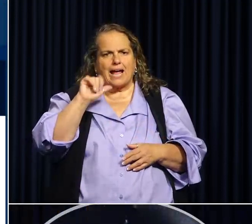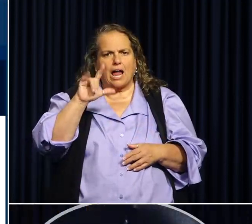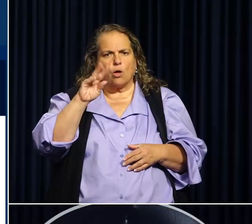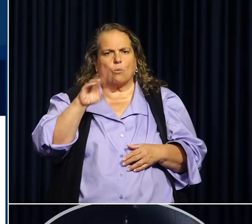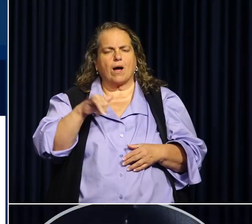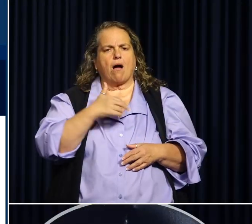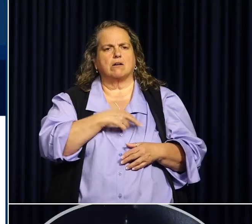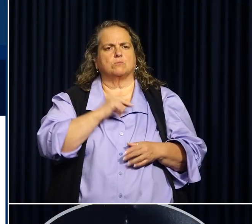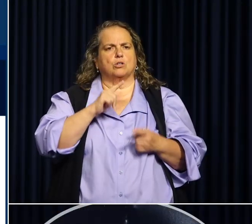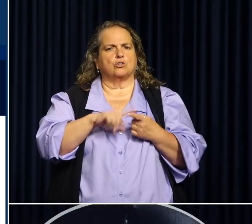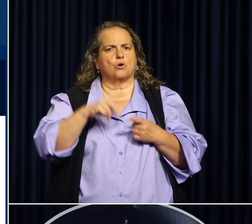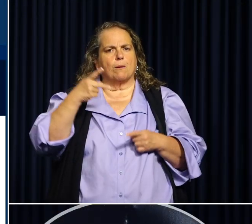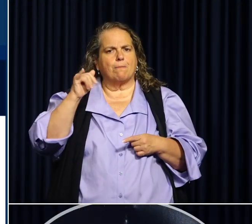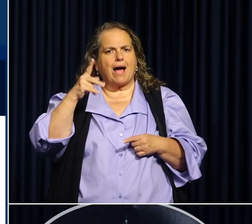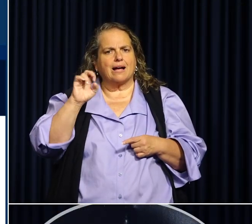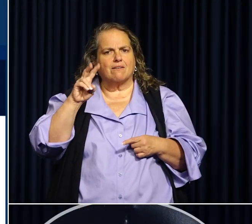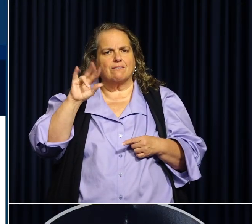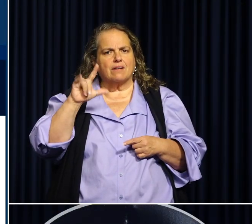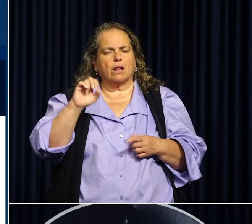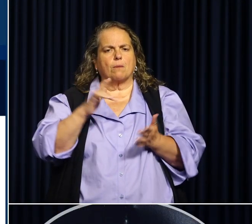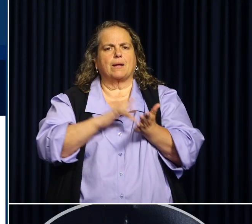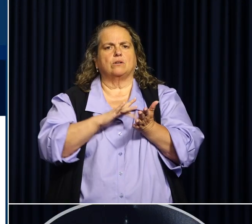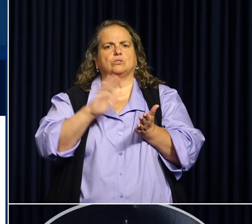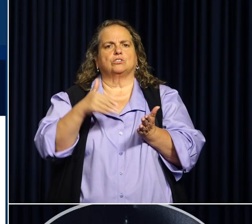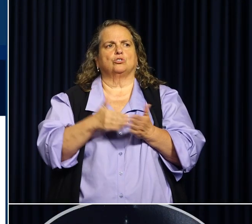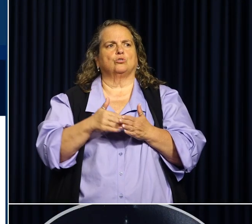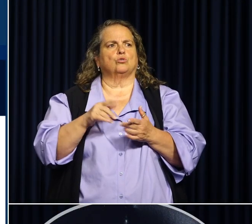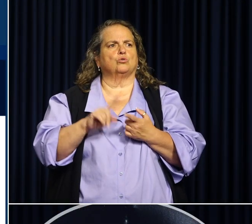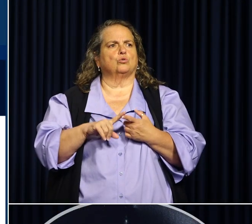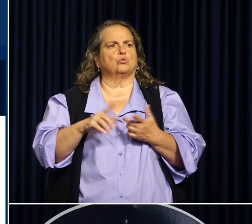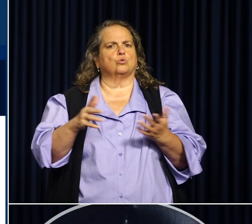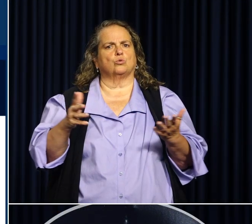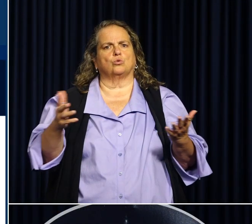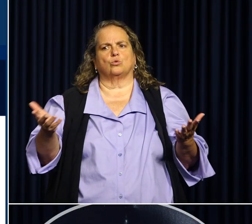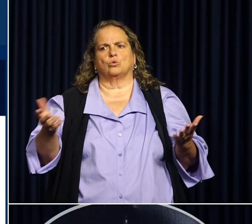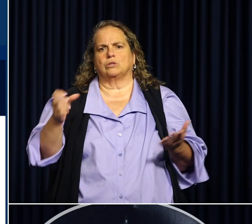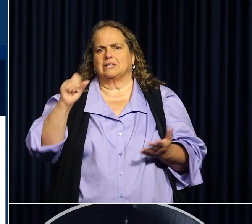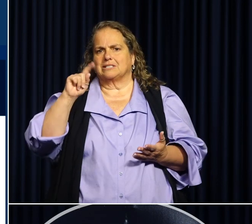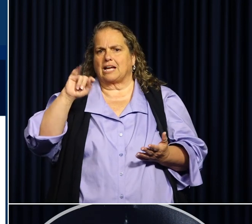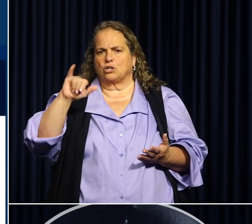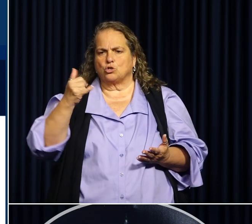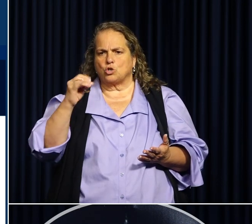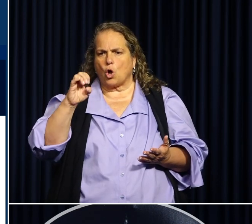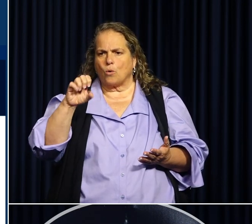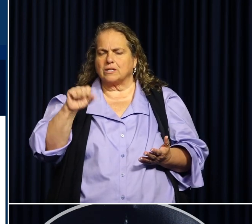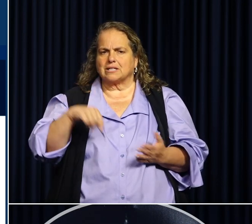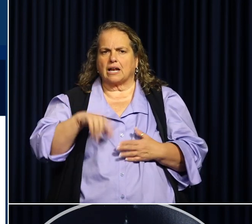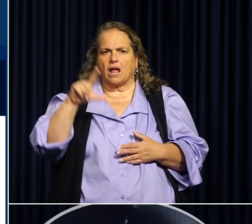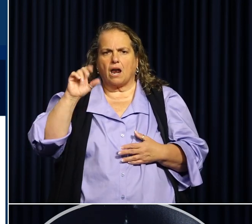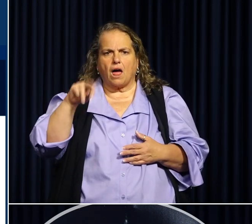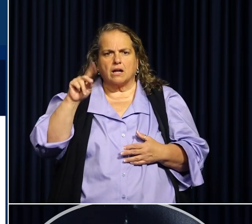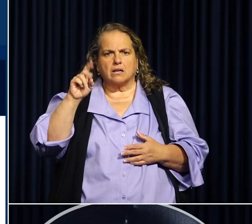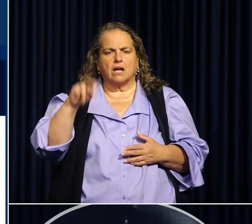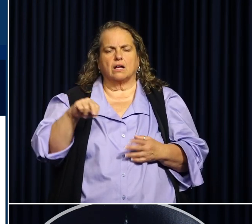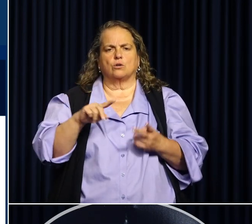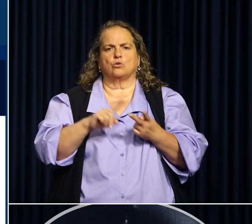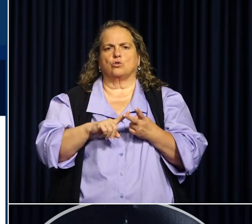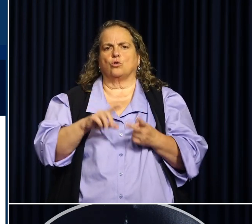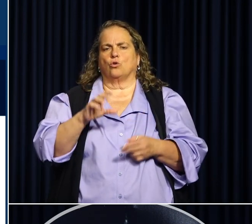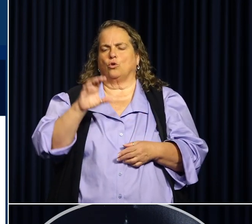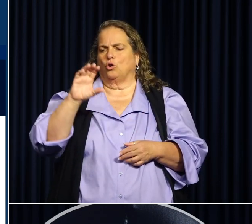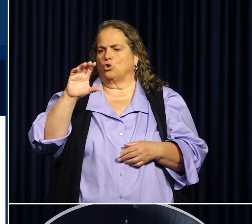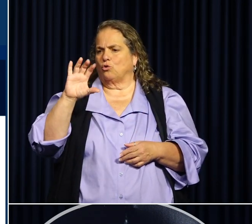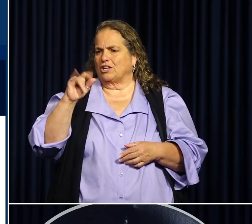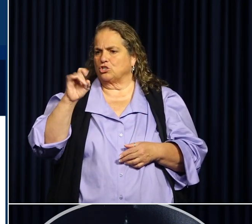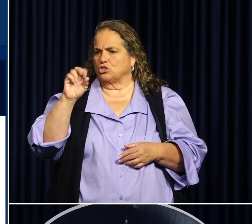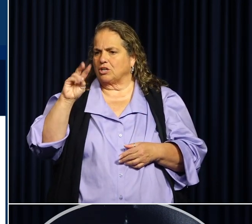to the Pikeville Medical Center to St. Joe's in London to the Christian